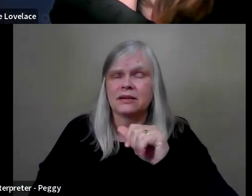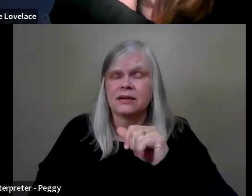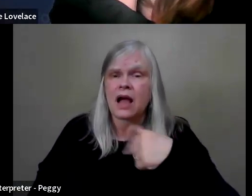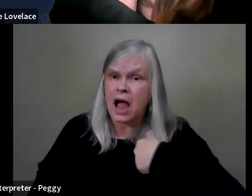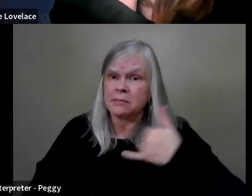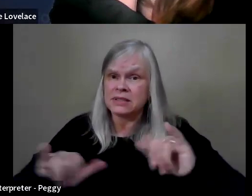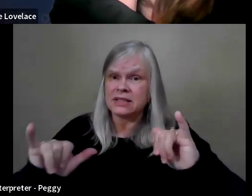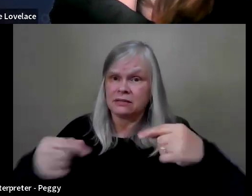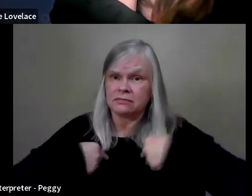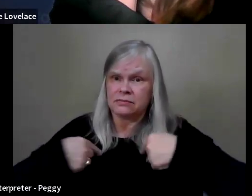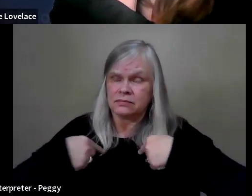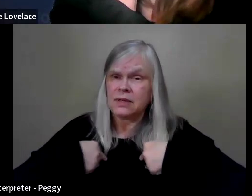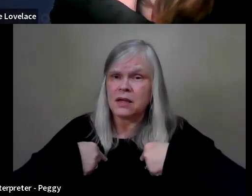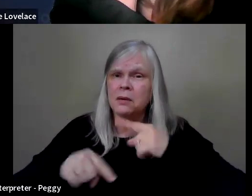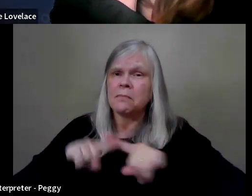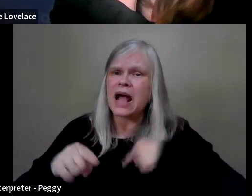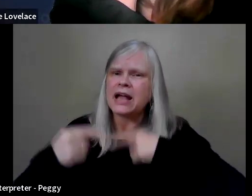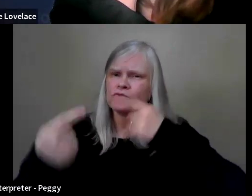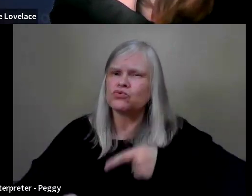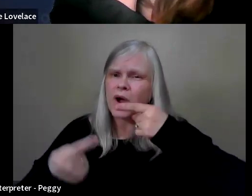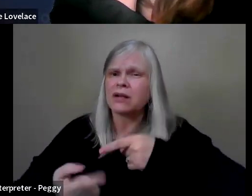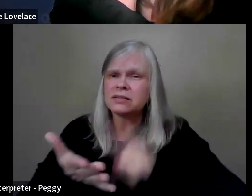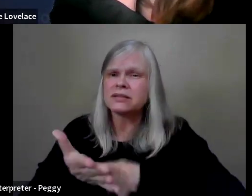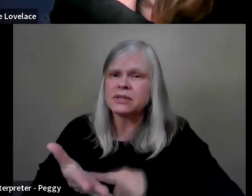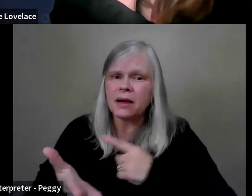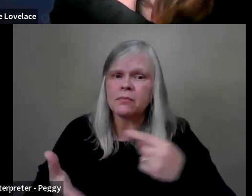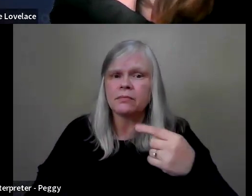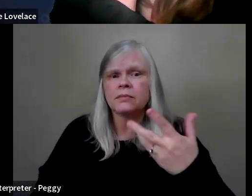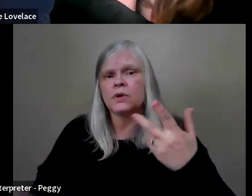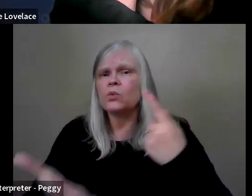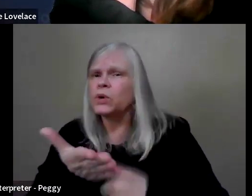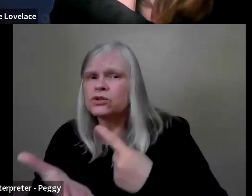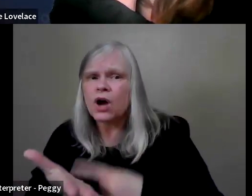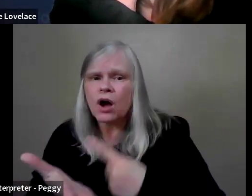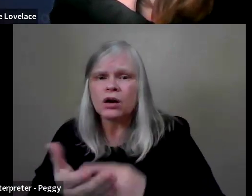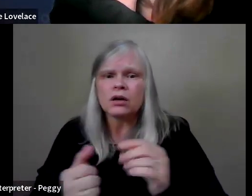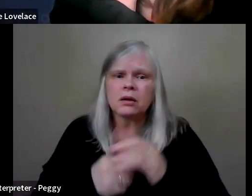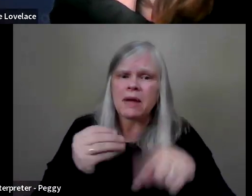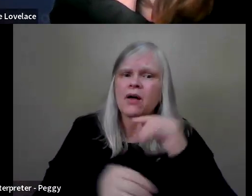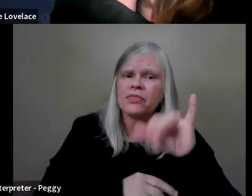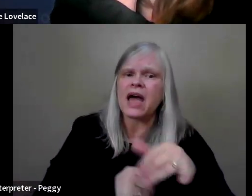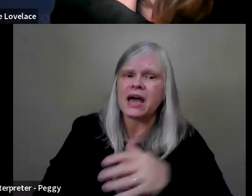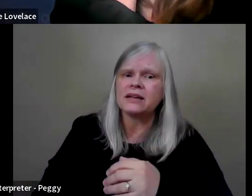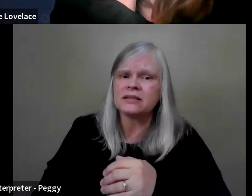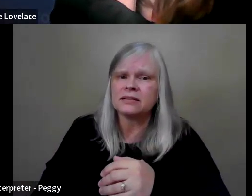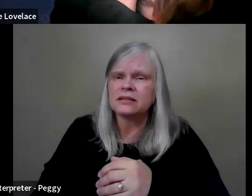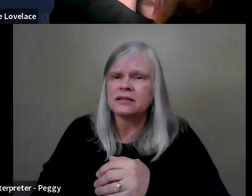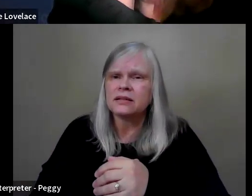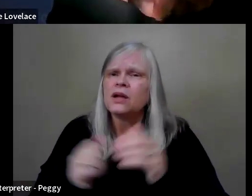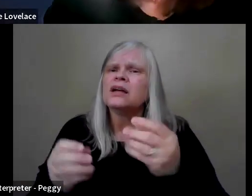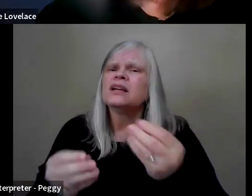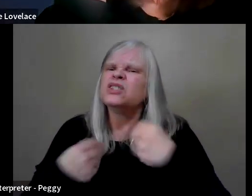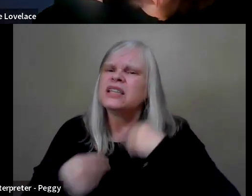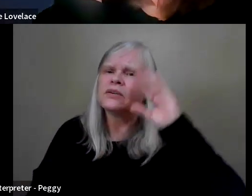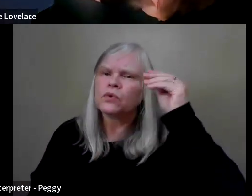just struggle at times. So we talked about this, just a little grace, a little